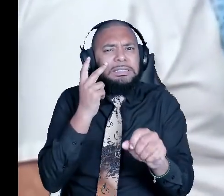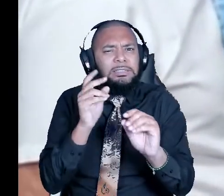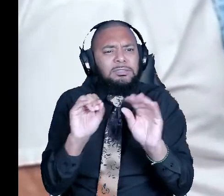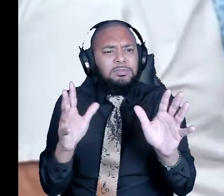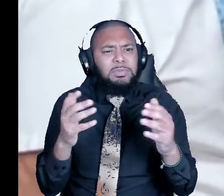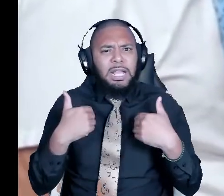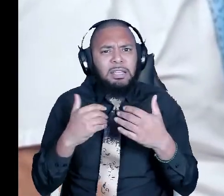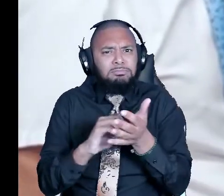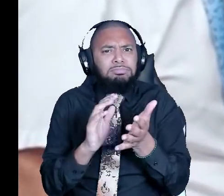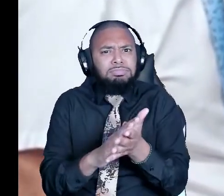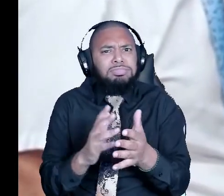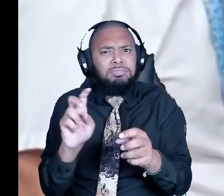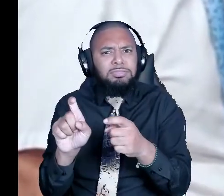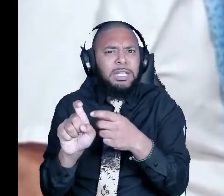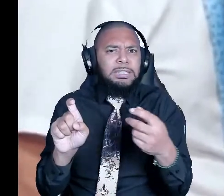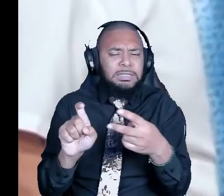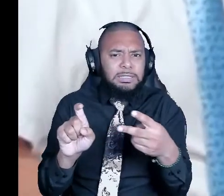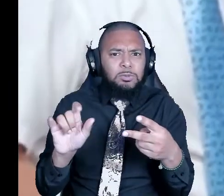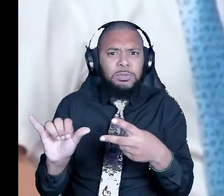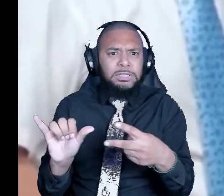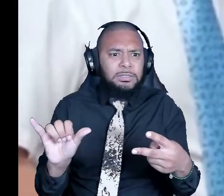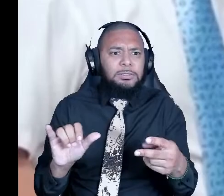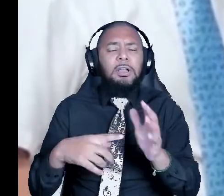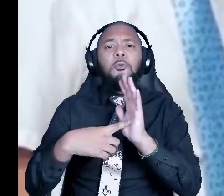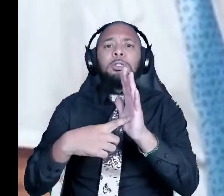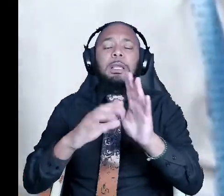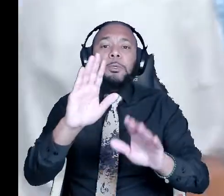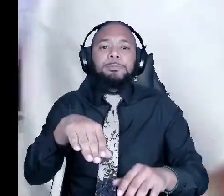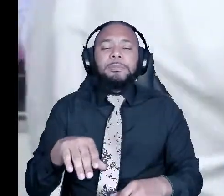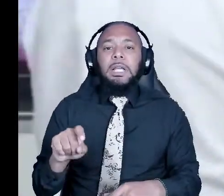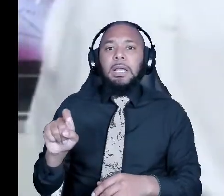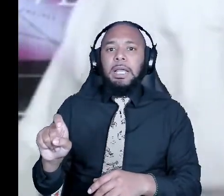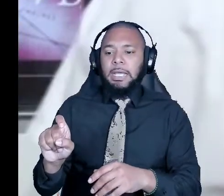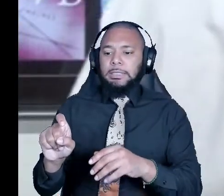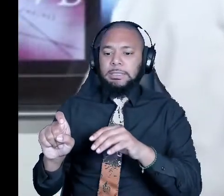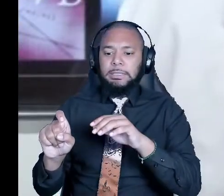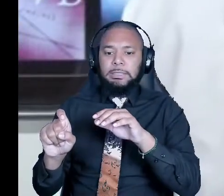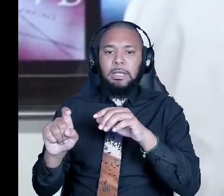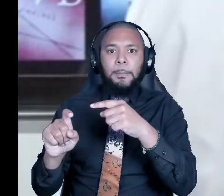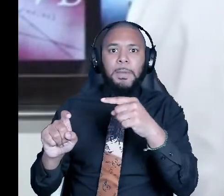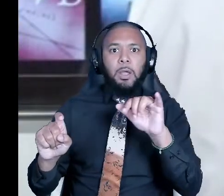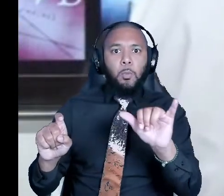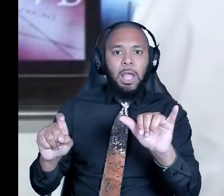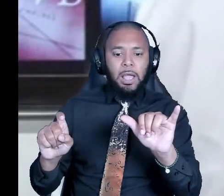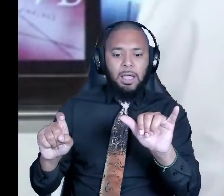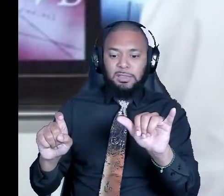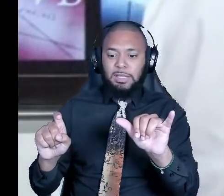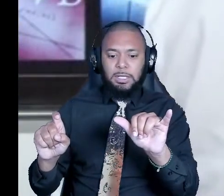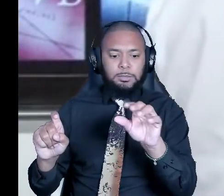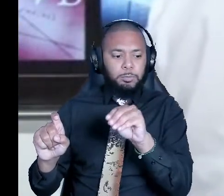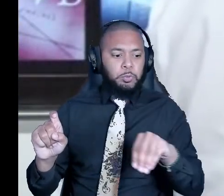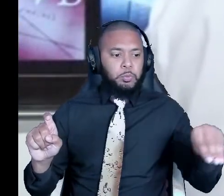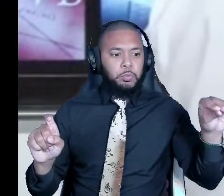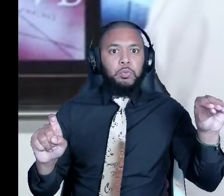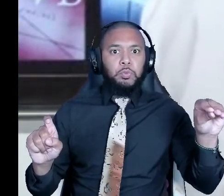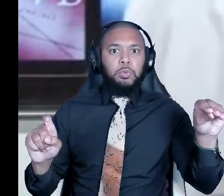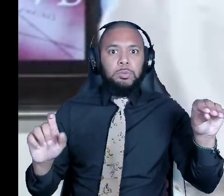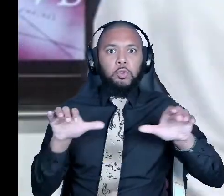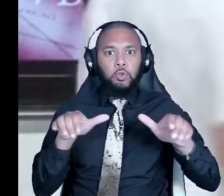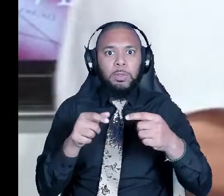if I just took this equation and added y to both sides, wouldn't it say x equals 2 plus